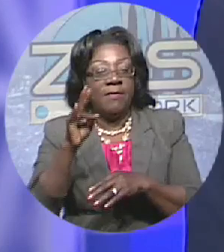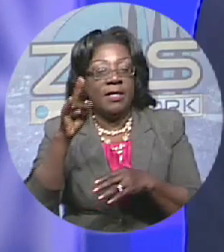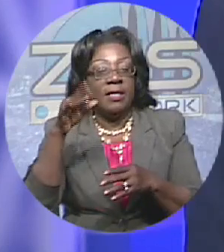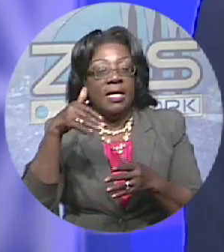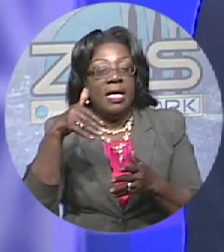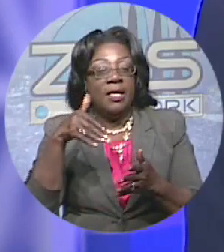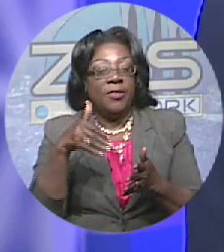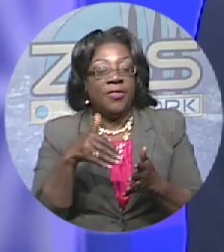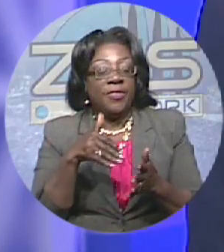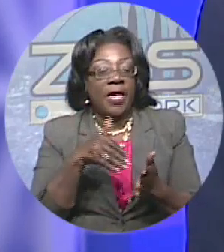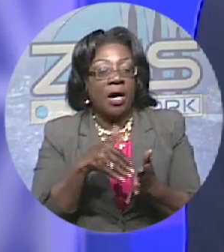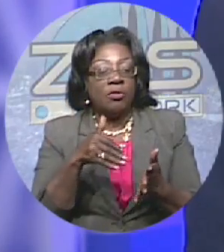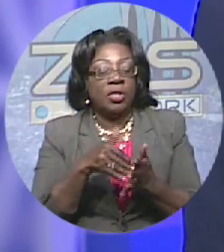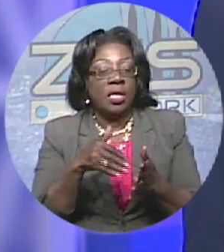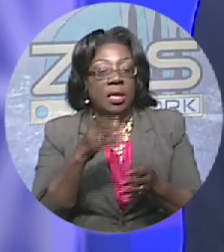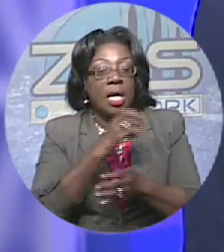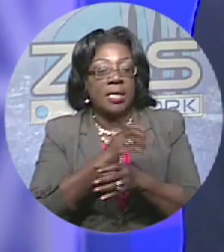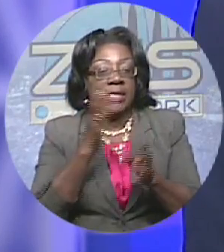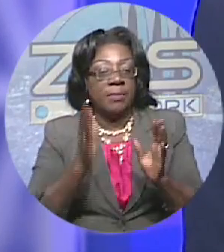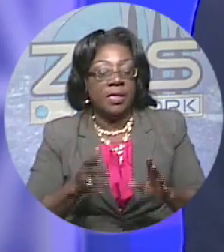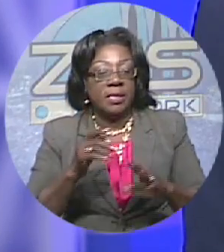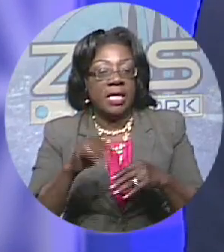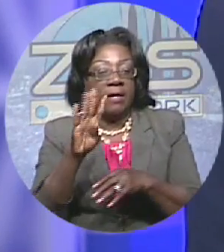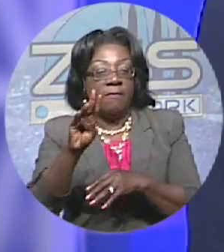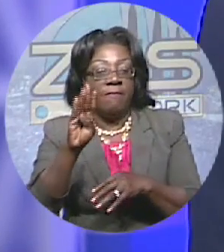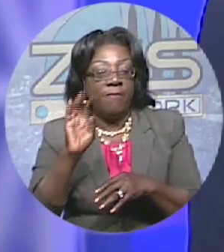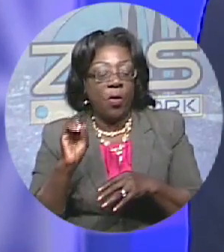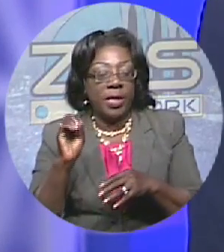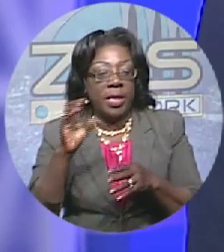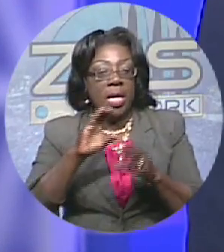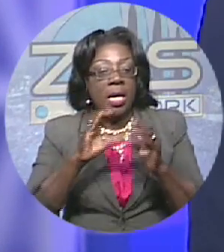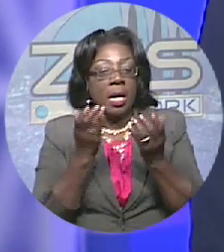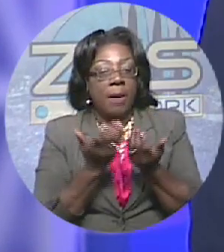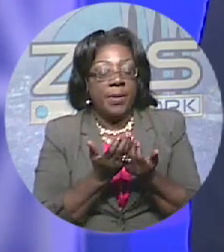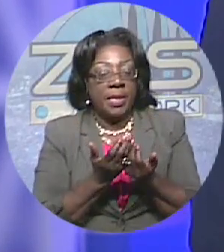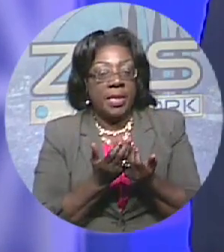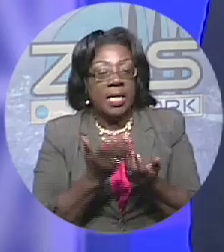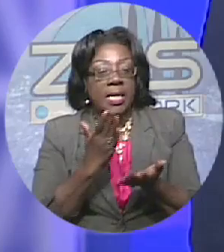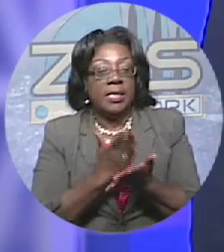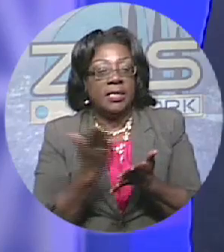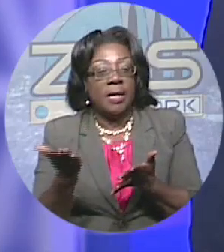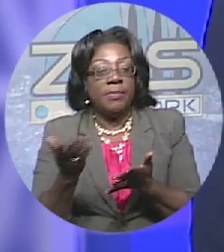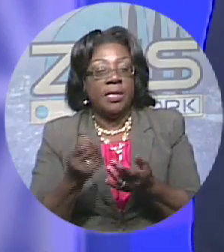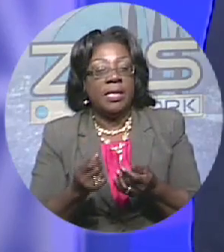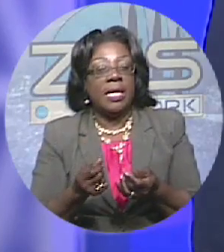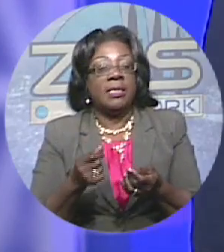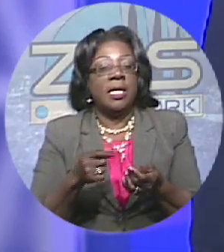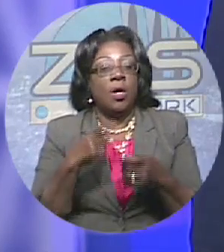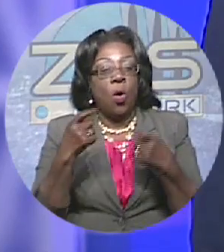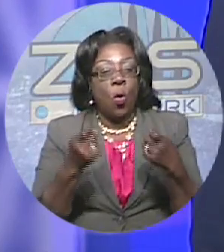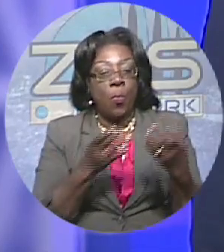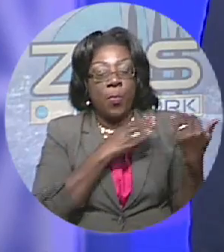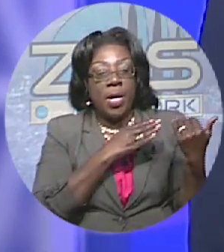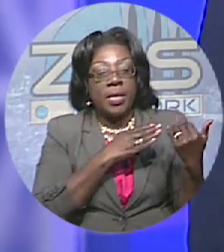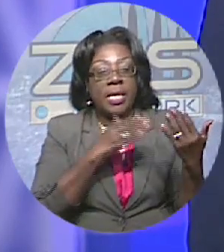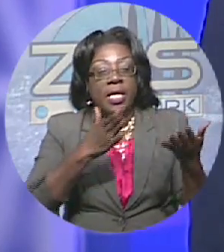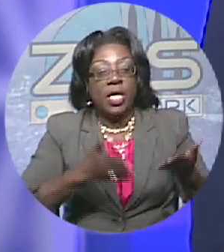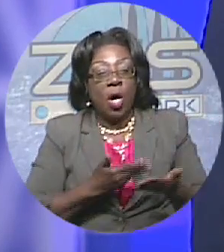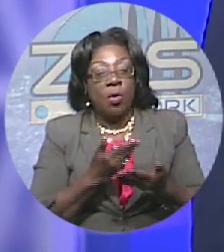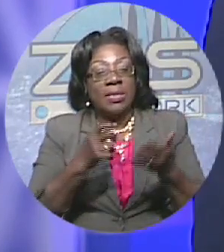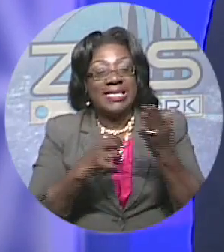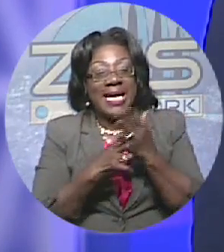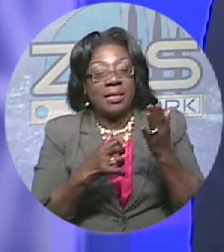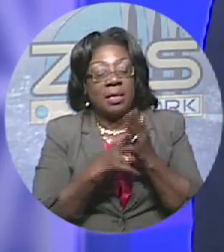in 40 countries, and it all started with a dream. It's something its CEO hopes young tech-savvy people right here in the